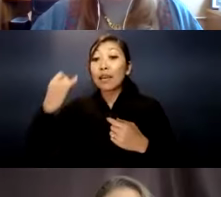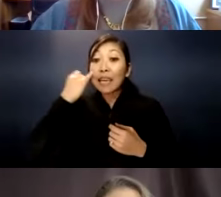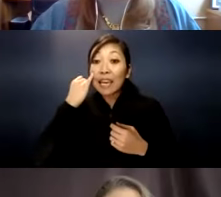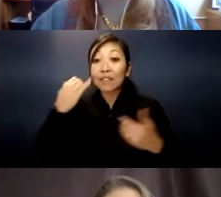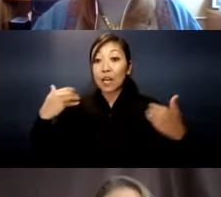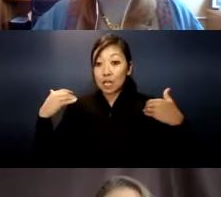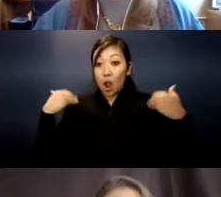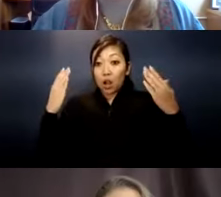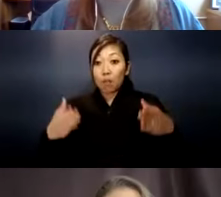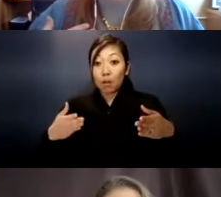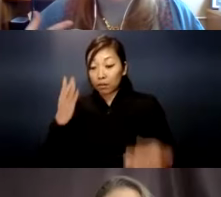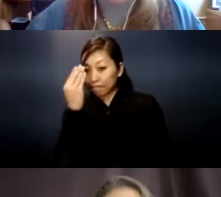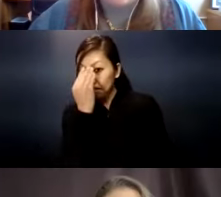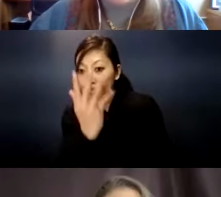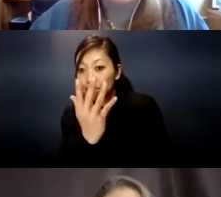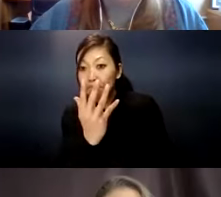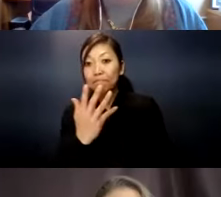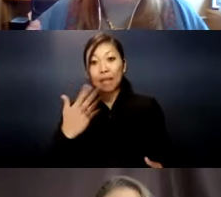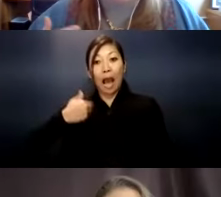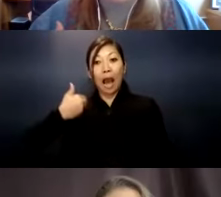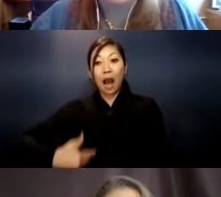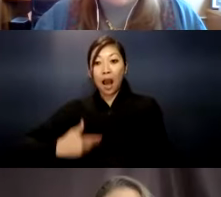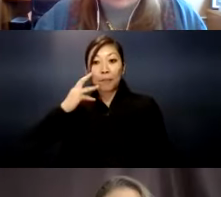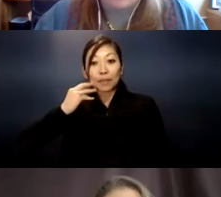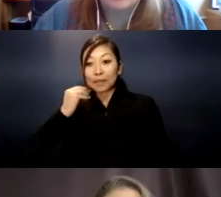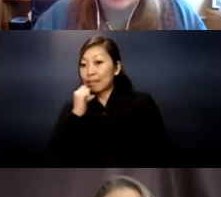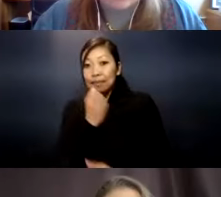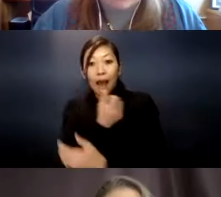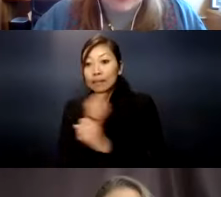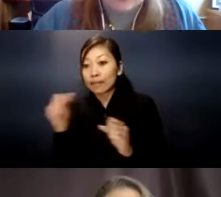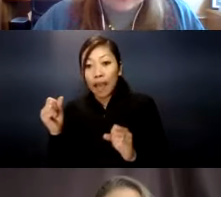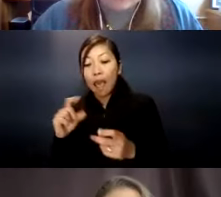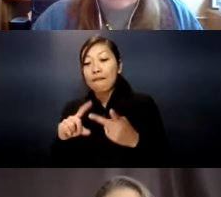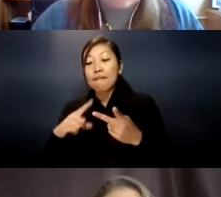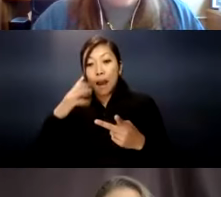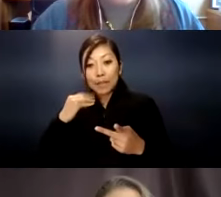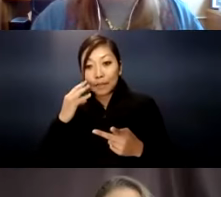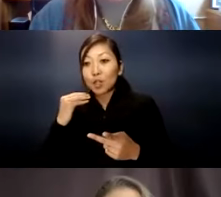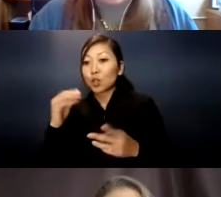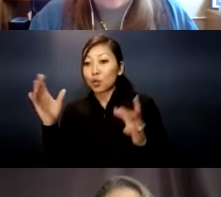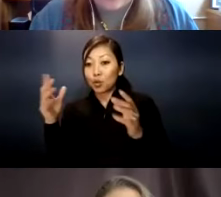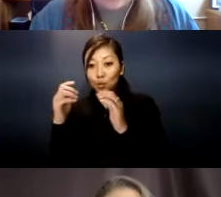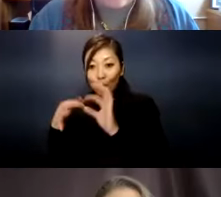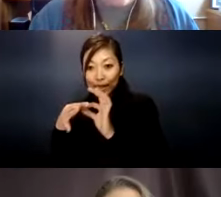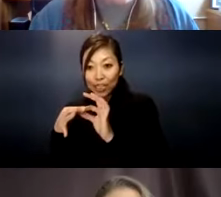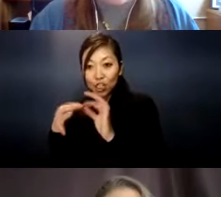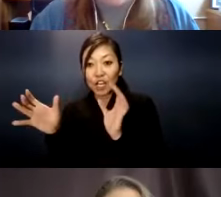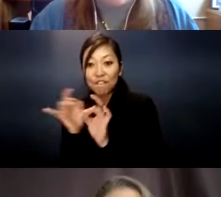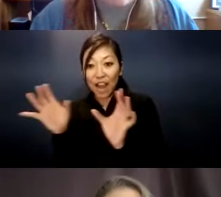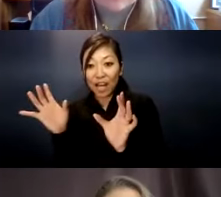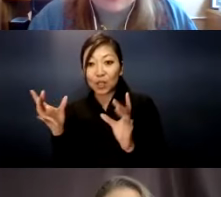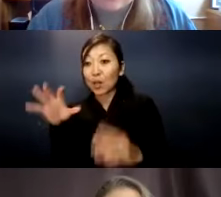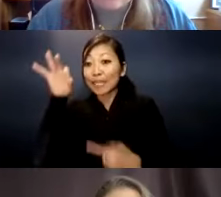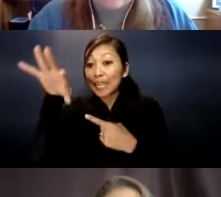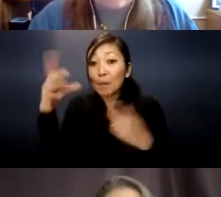might be experiencing something unsafe or experiencing relationship violence. And the first thing is to start